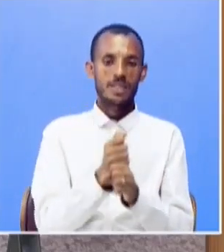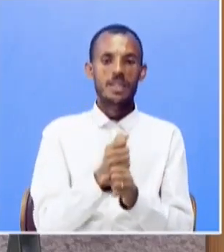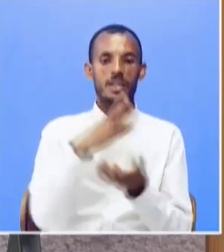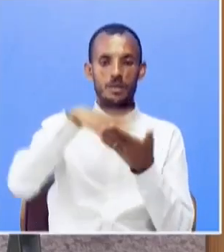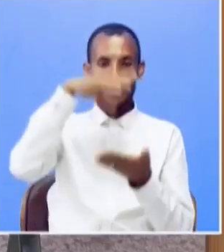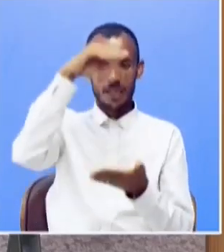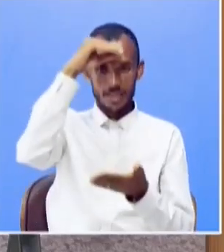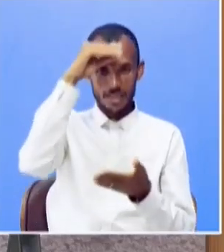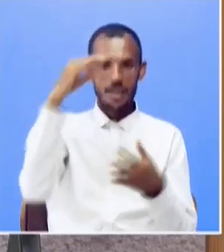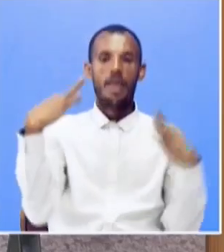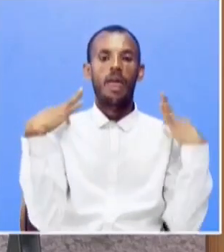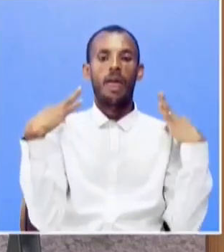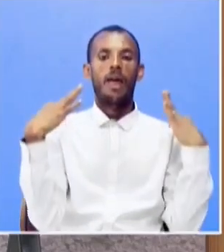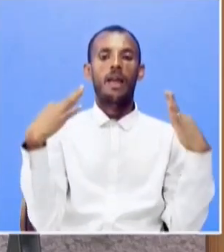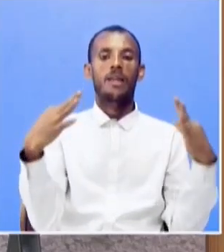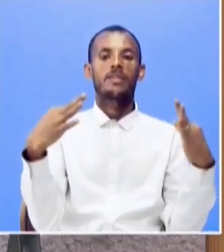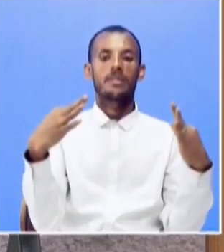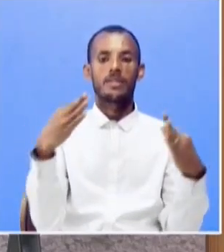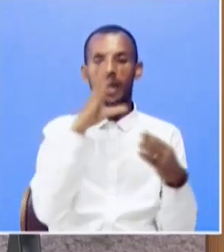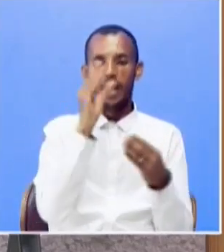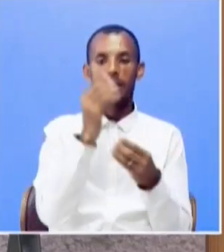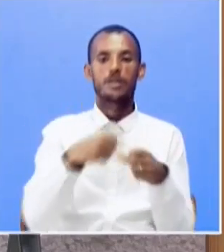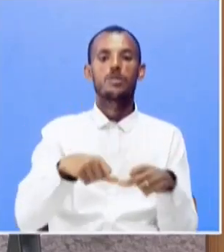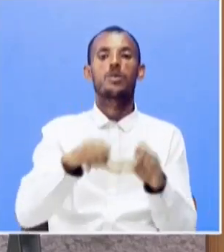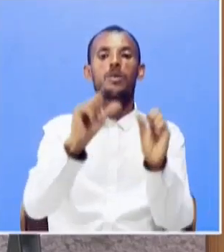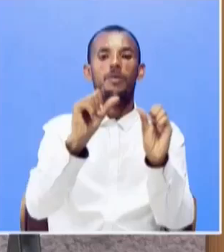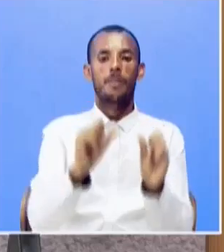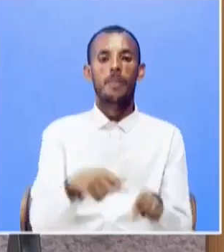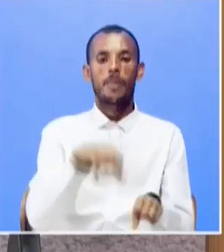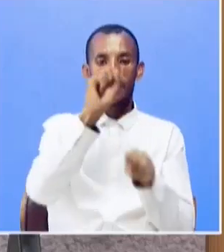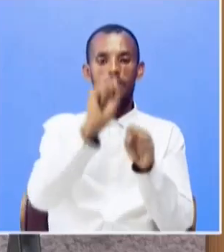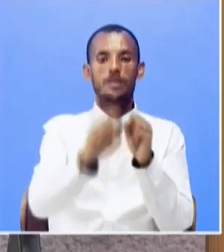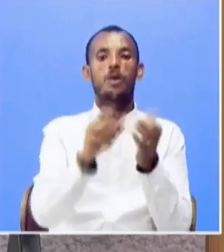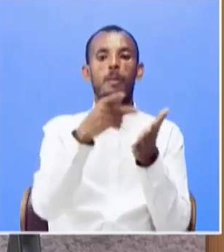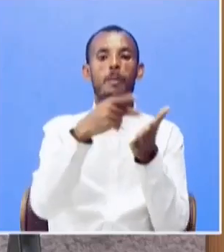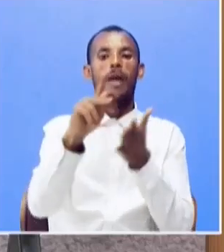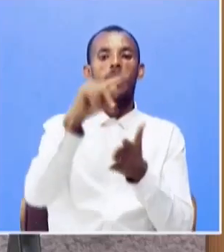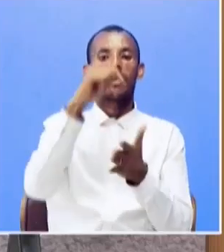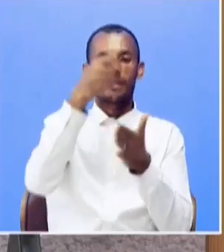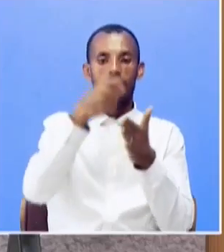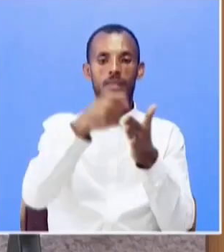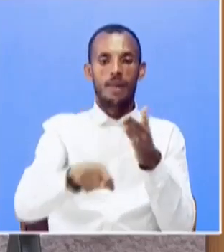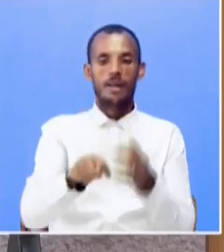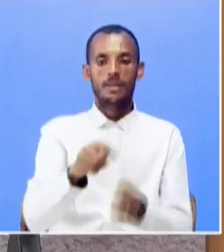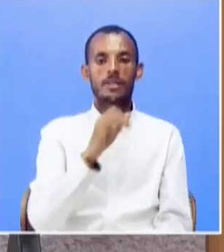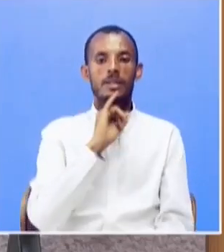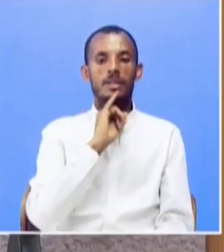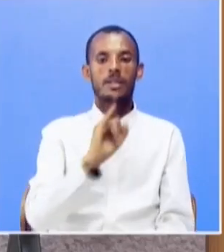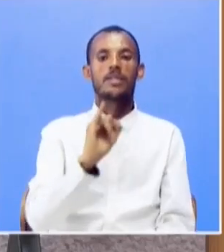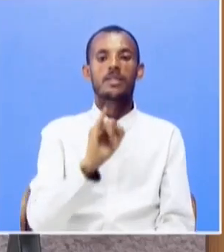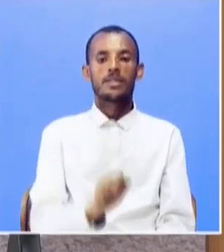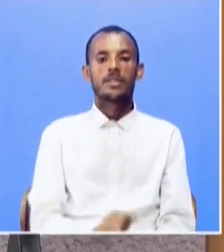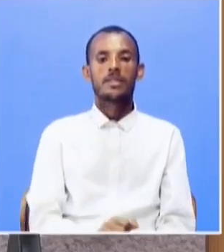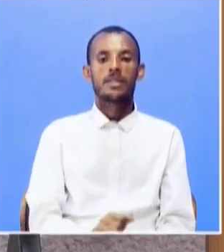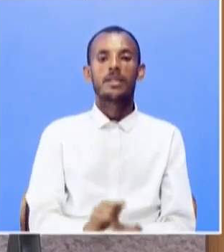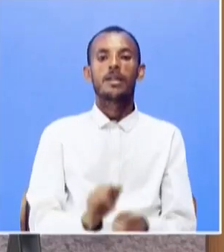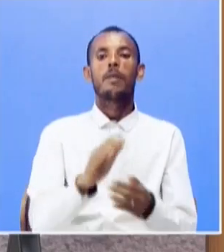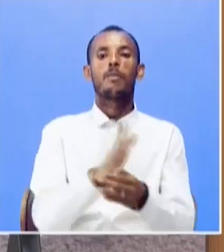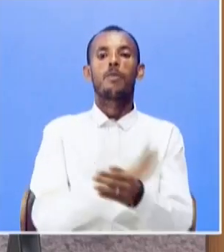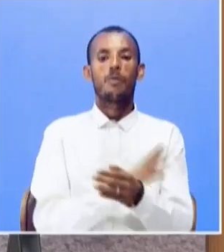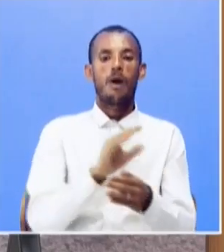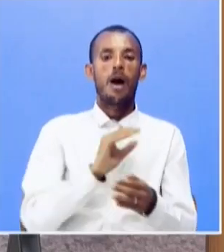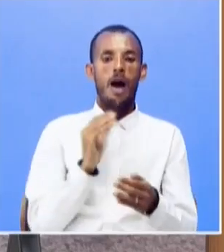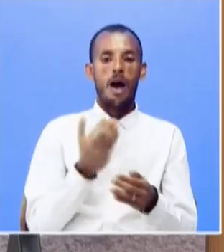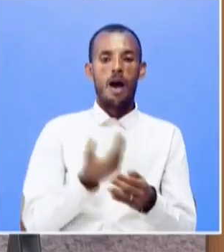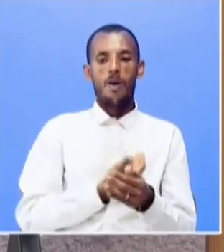education, on health, and so on. So, paying taxes is important to improve our